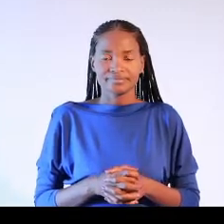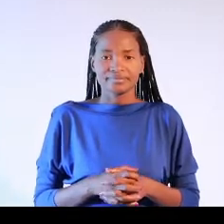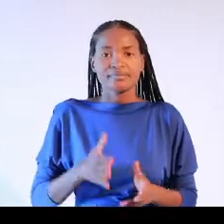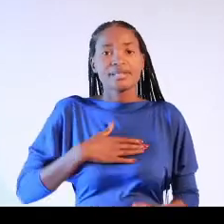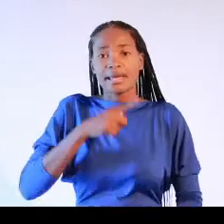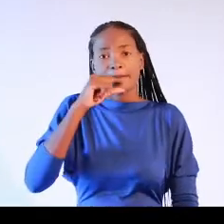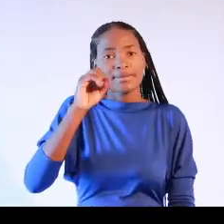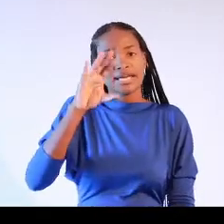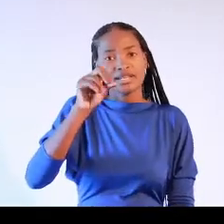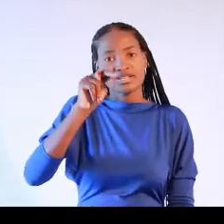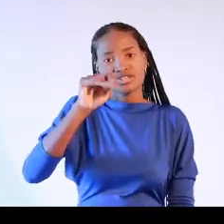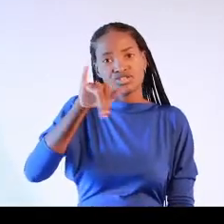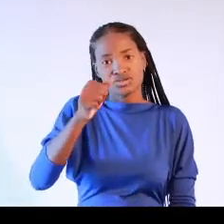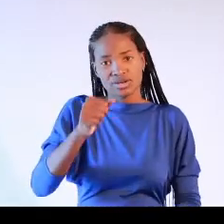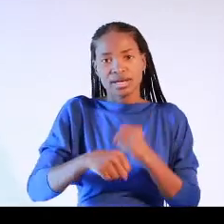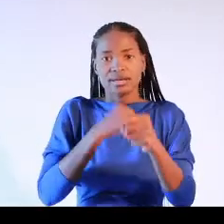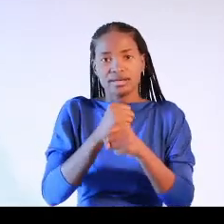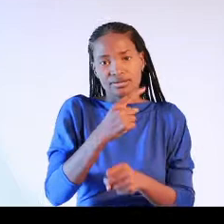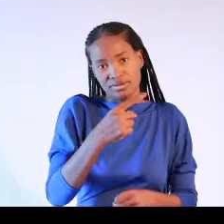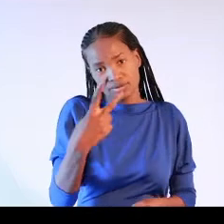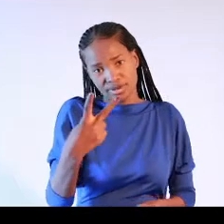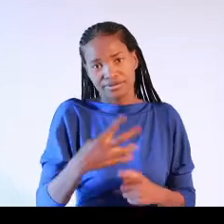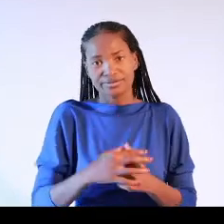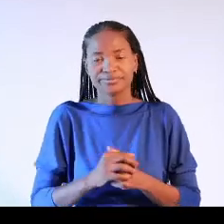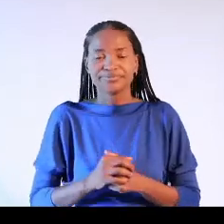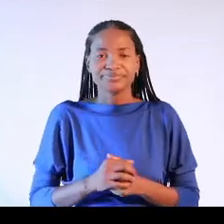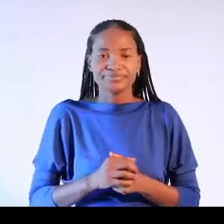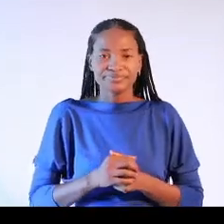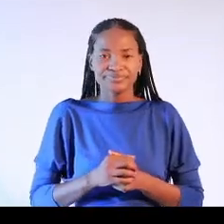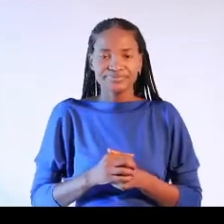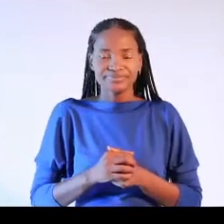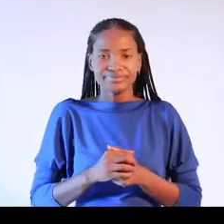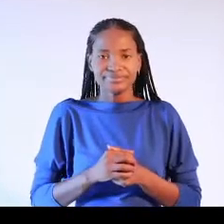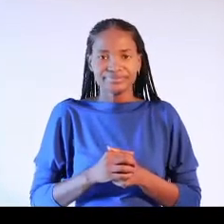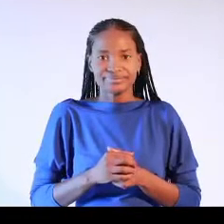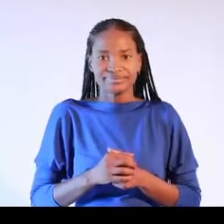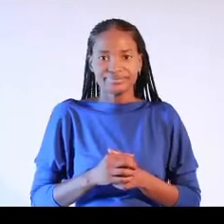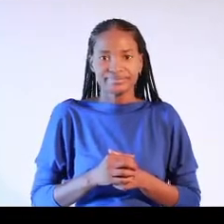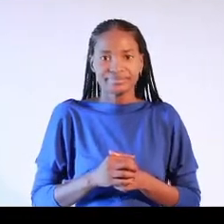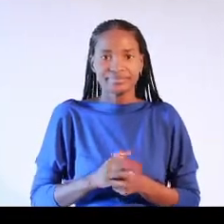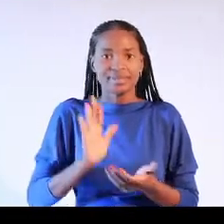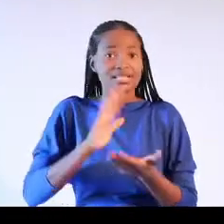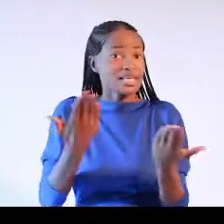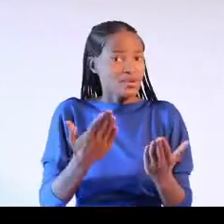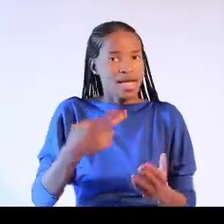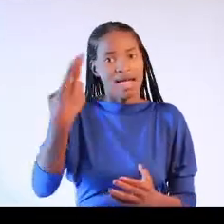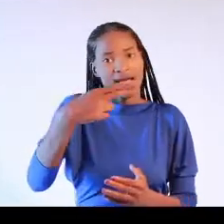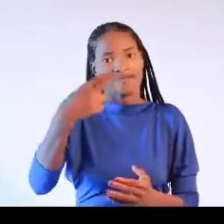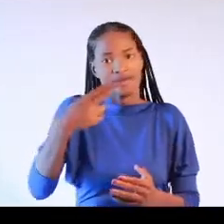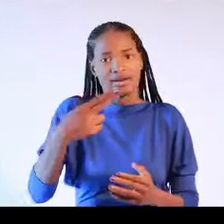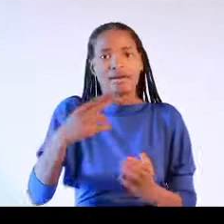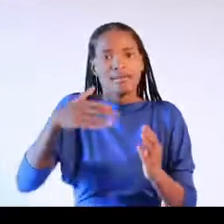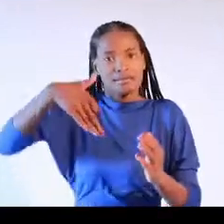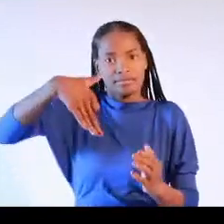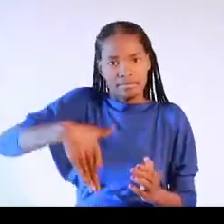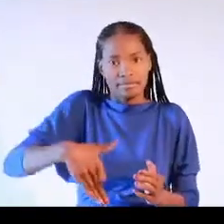My name is Sonia, I am 12 years old and I live in Havana which is